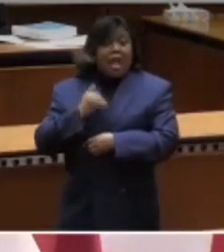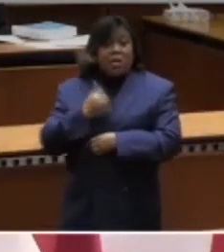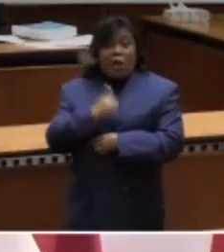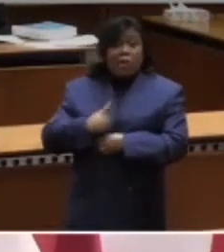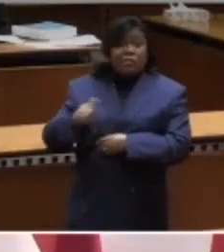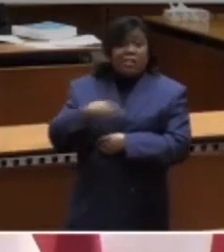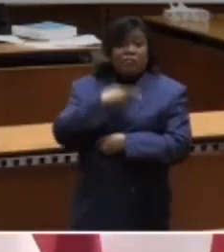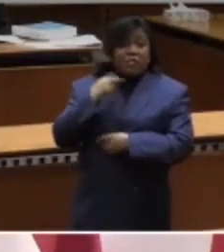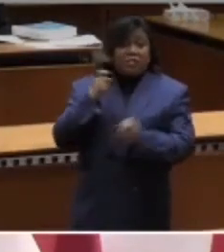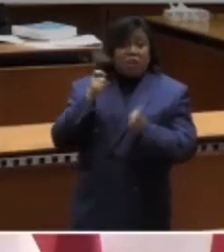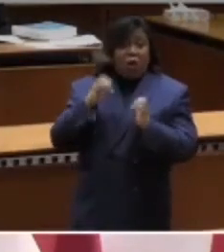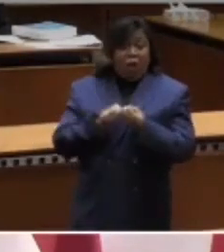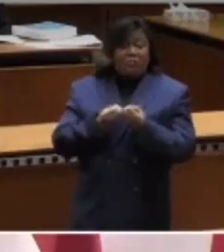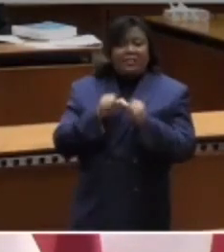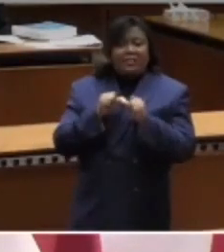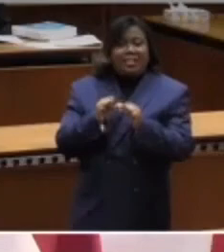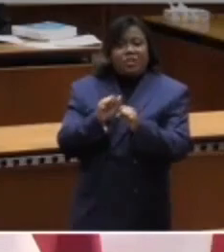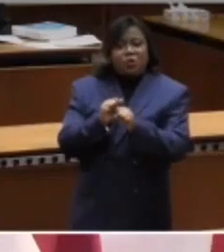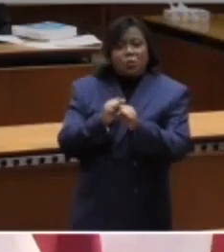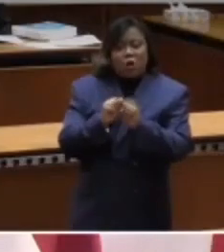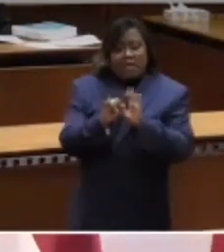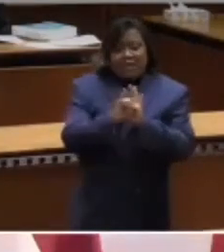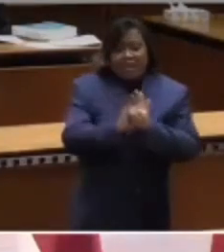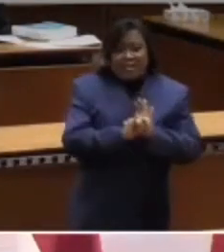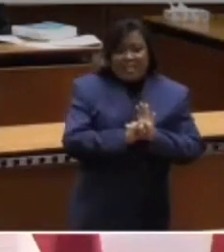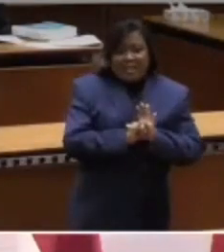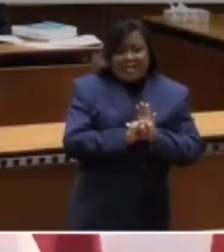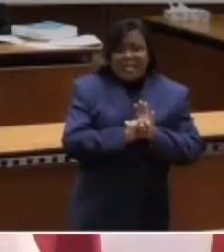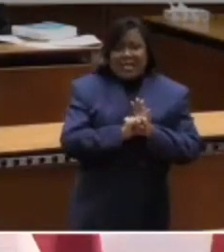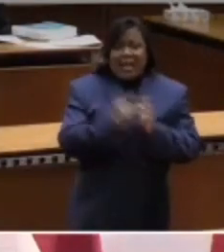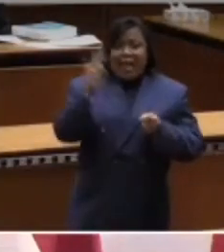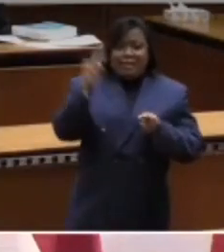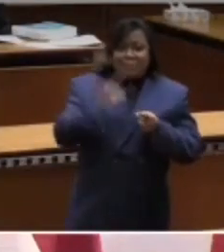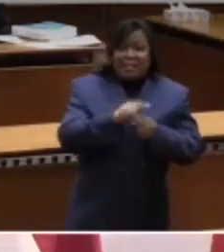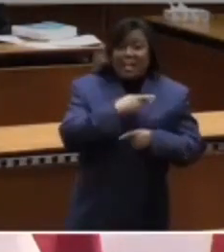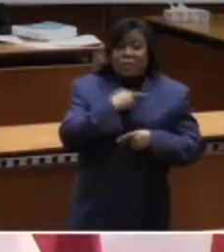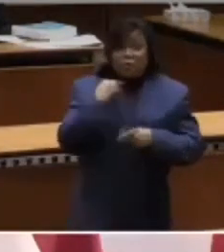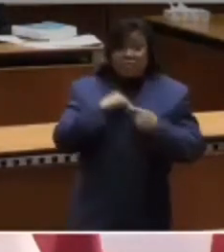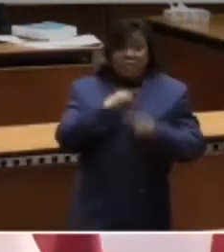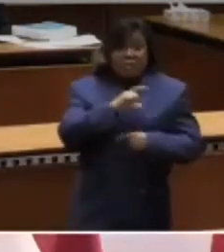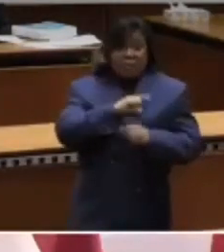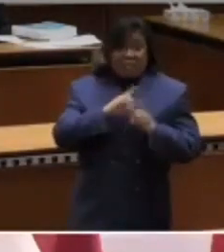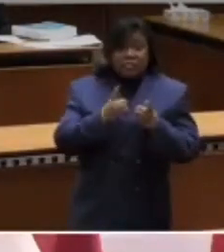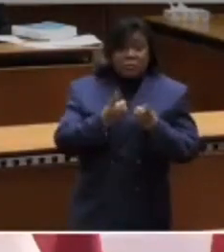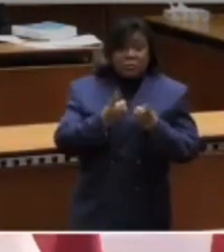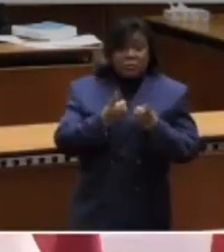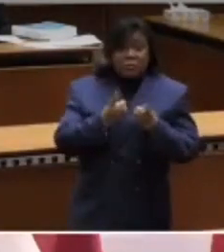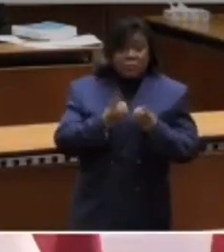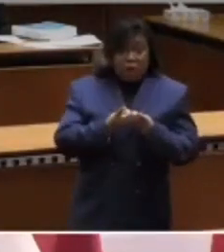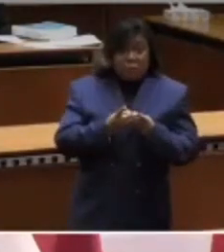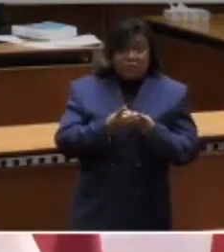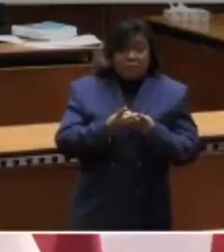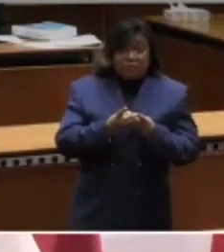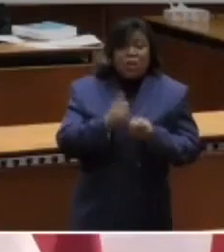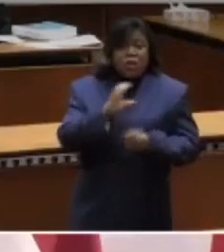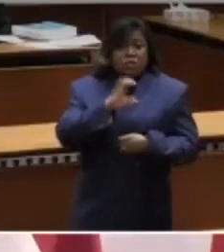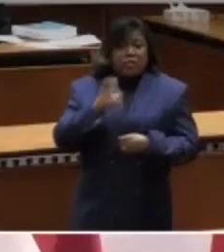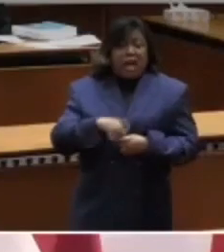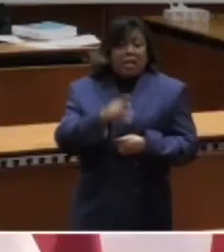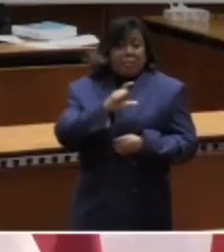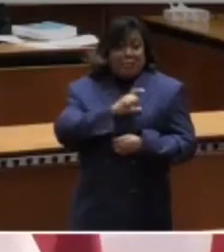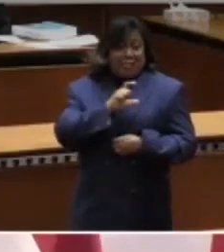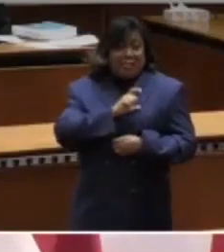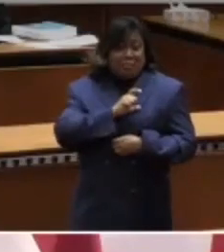chief risk officer continued the work of identifying and mitigating risk in our police department. The Chicago